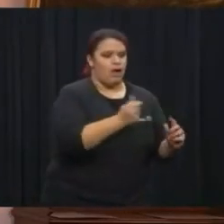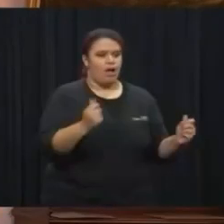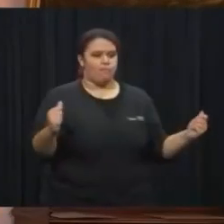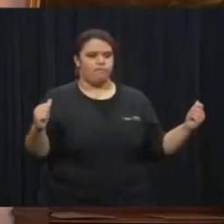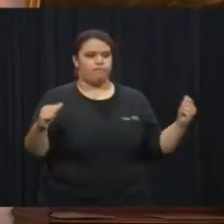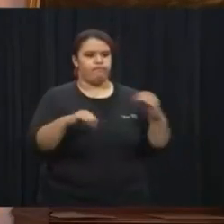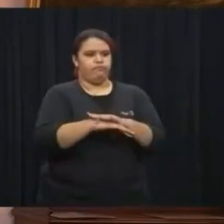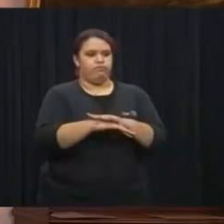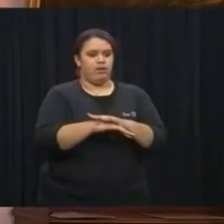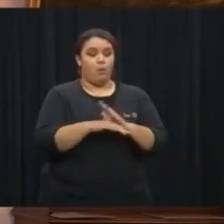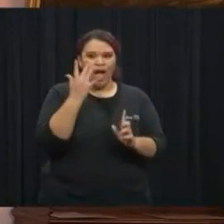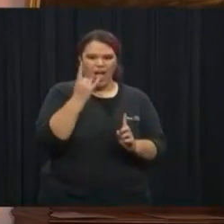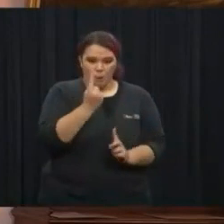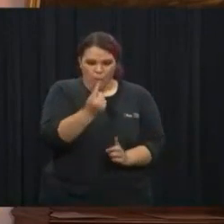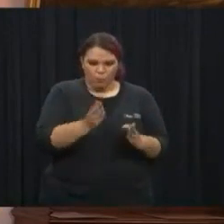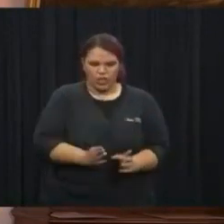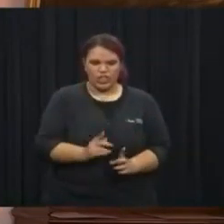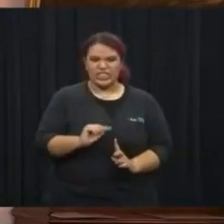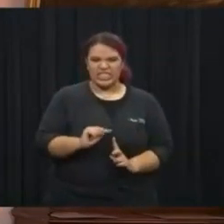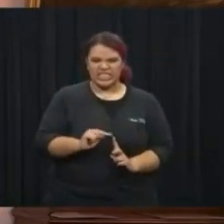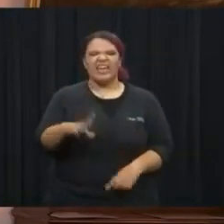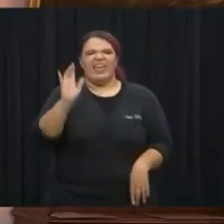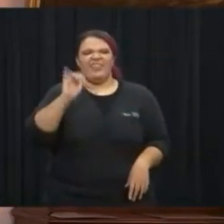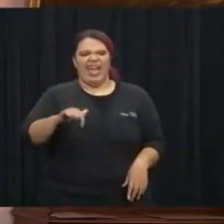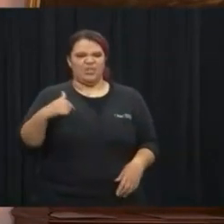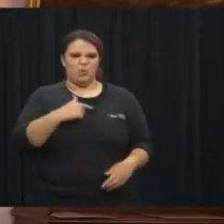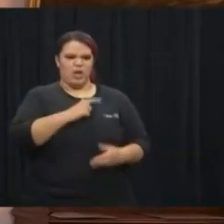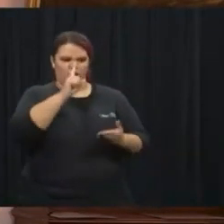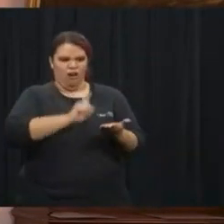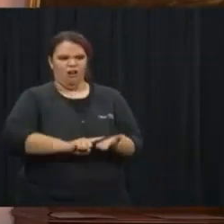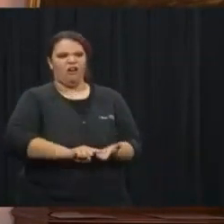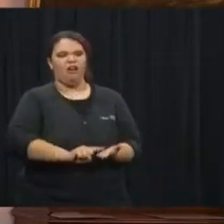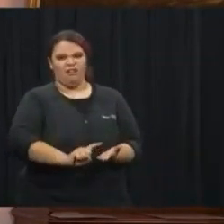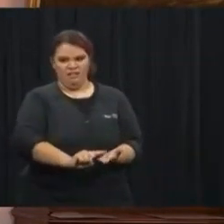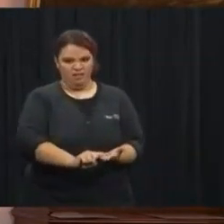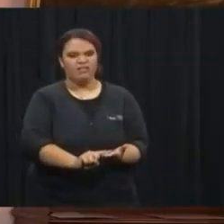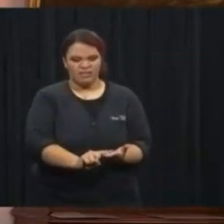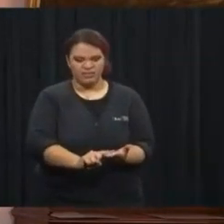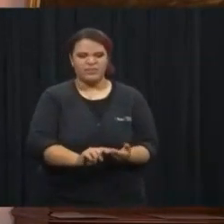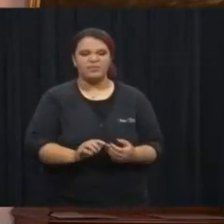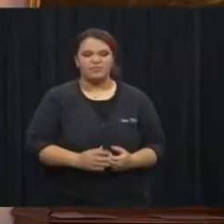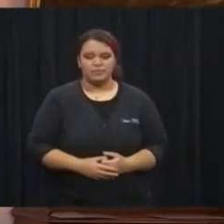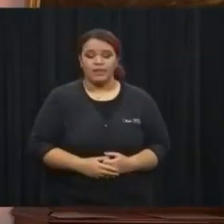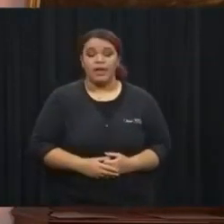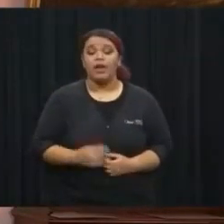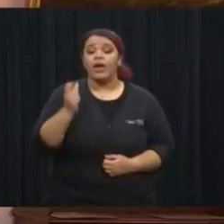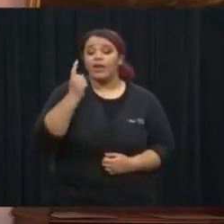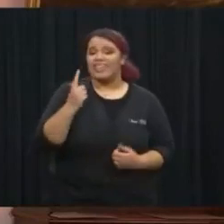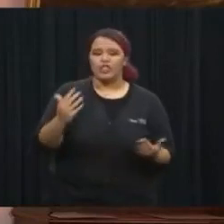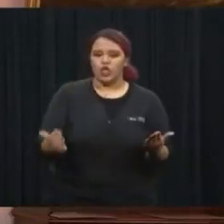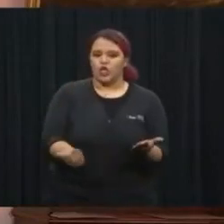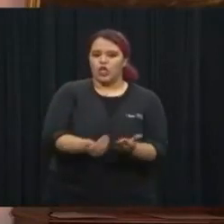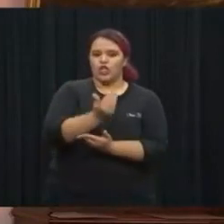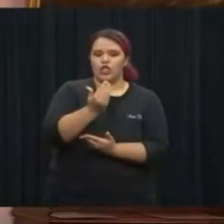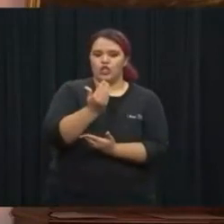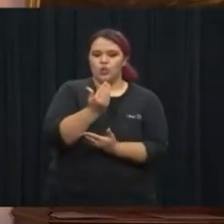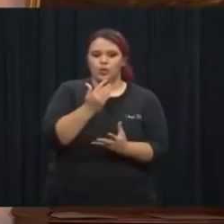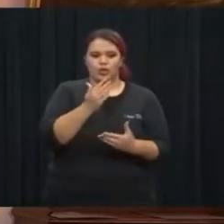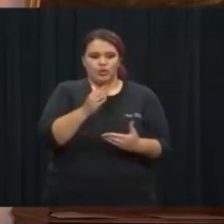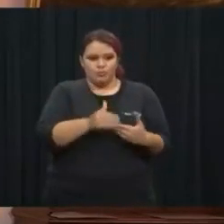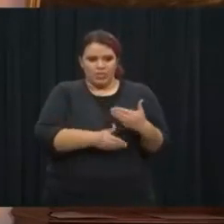but we're really looking at that spread in a area based on those contact investigations and the work the